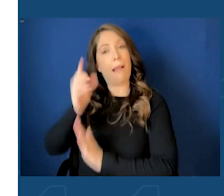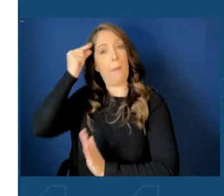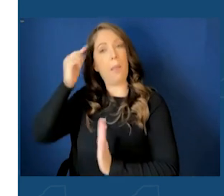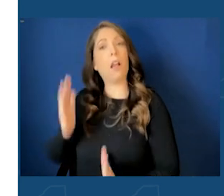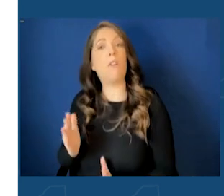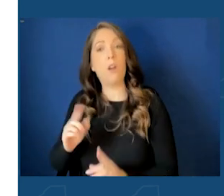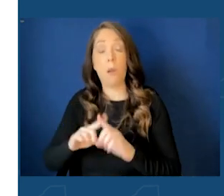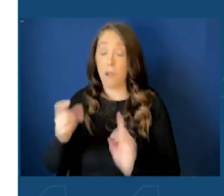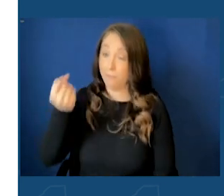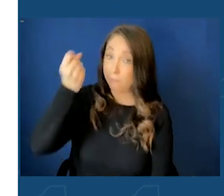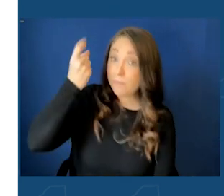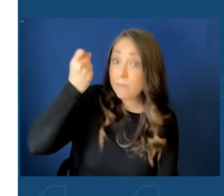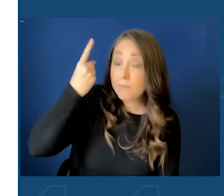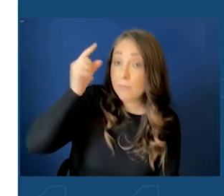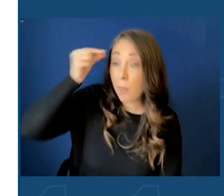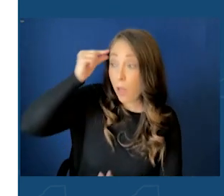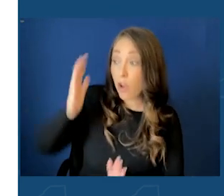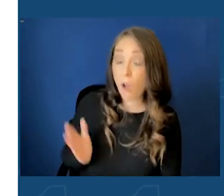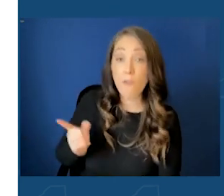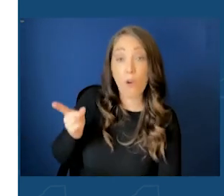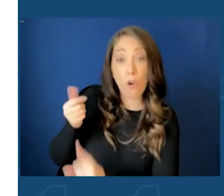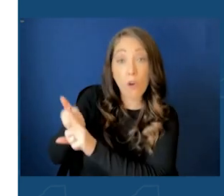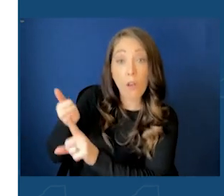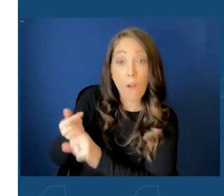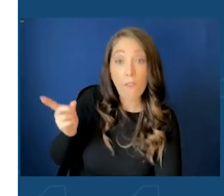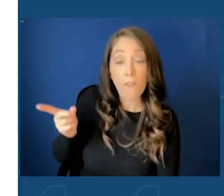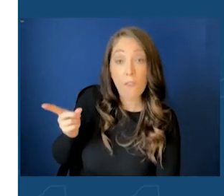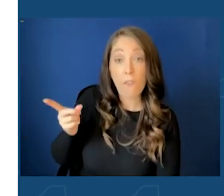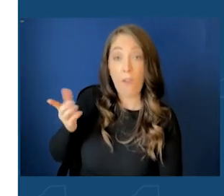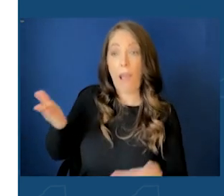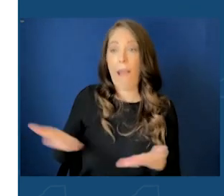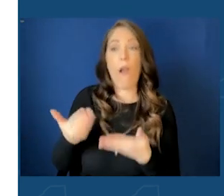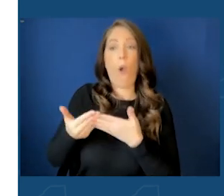Kathy Hochul was here long before she